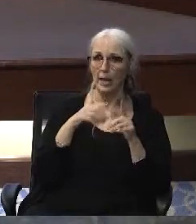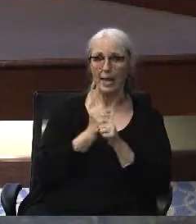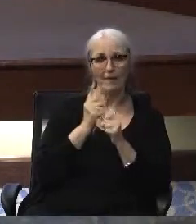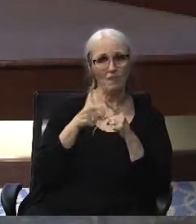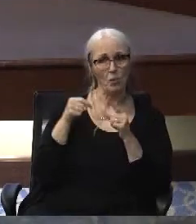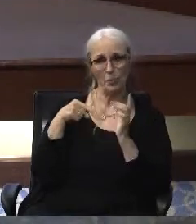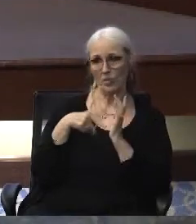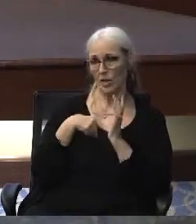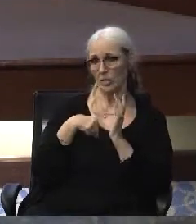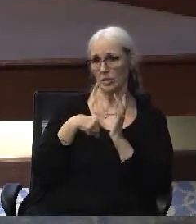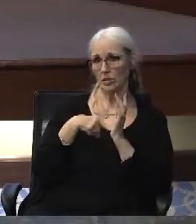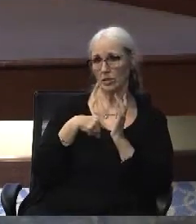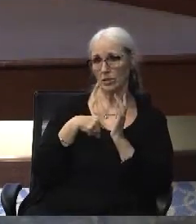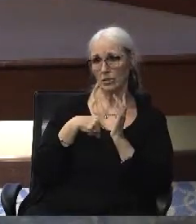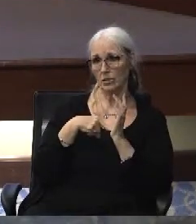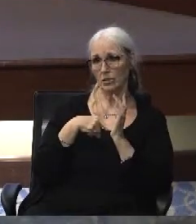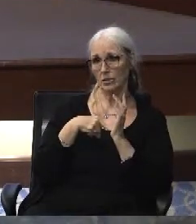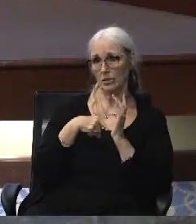this,